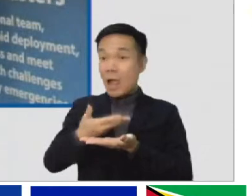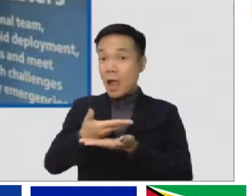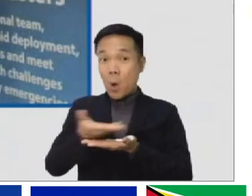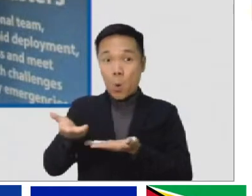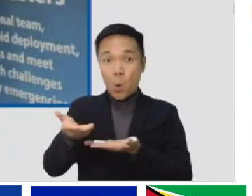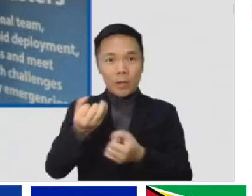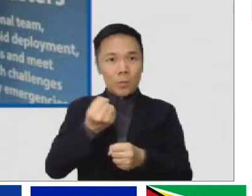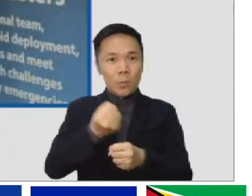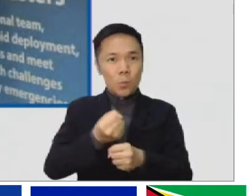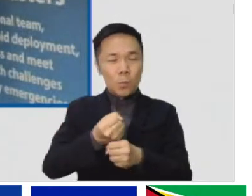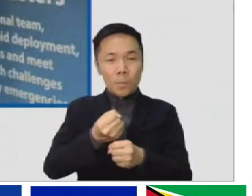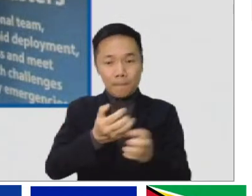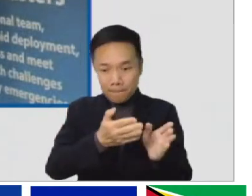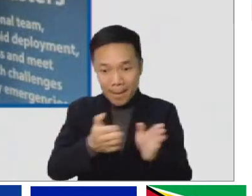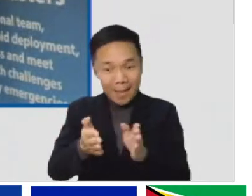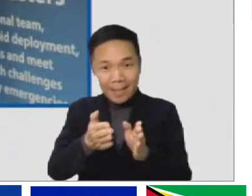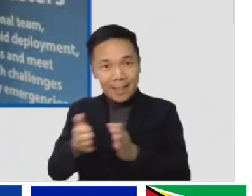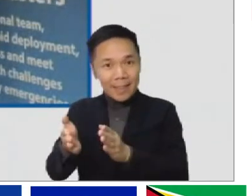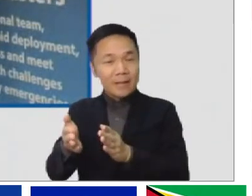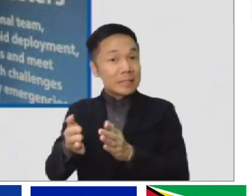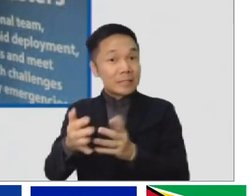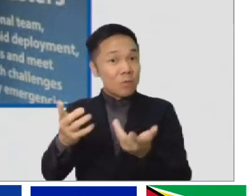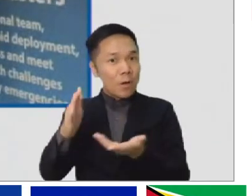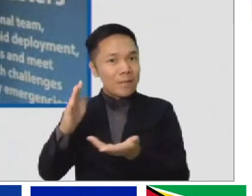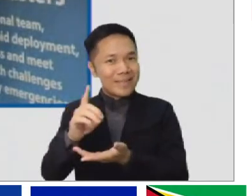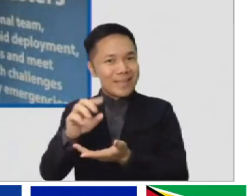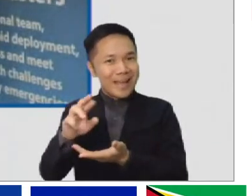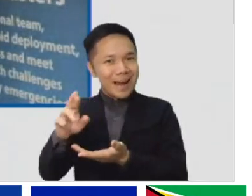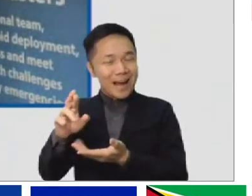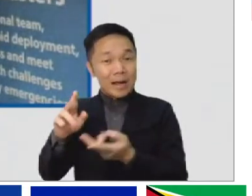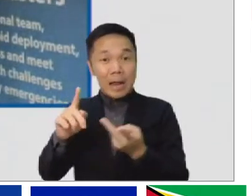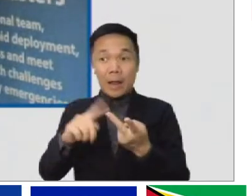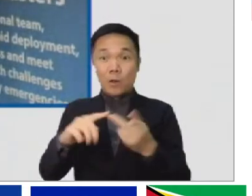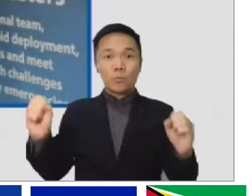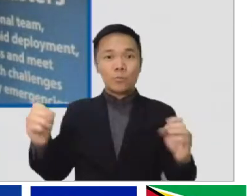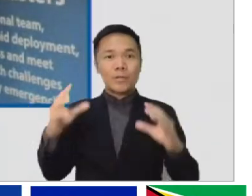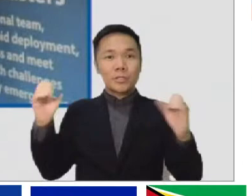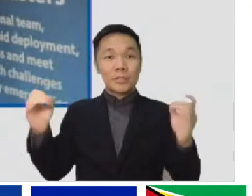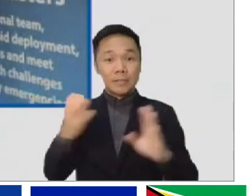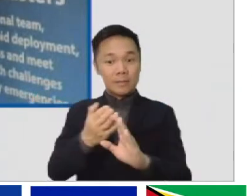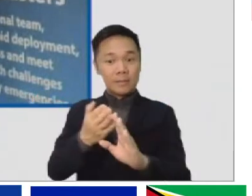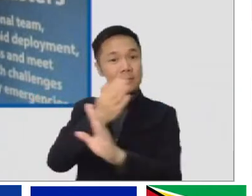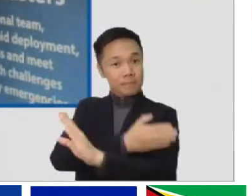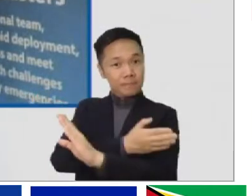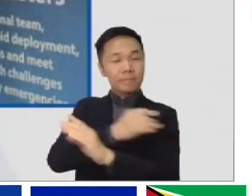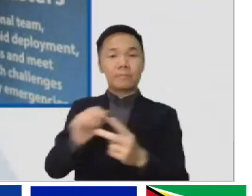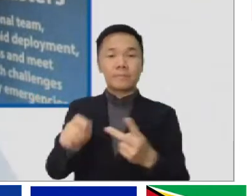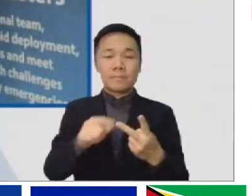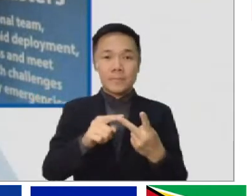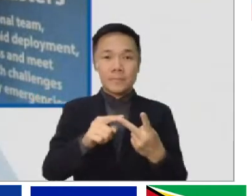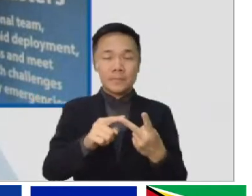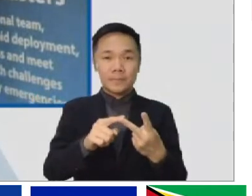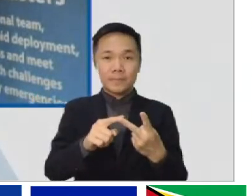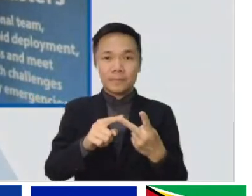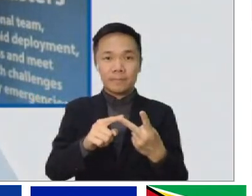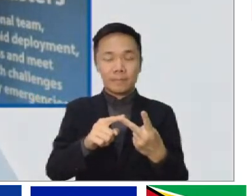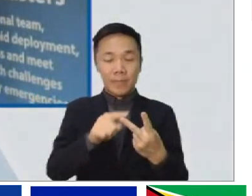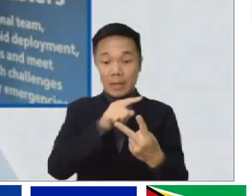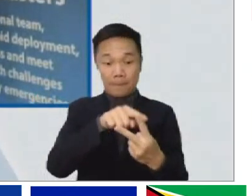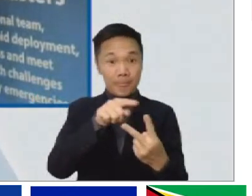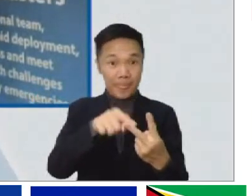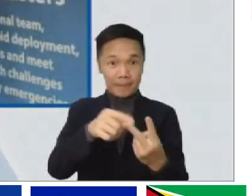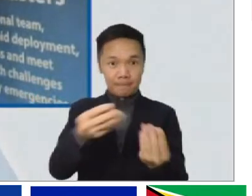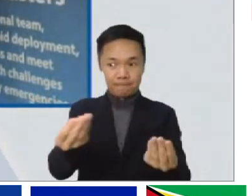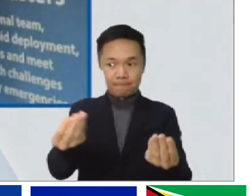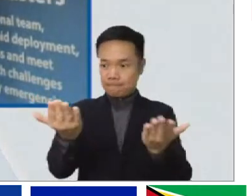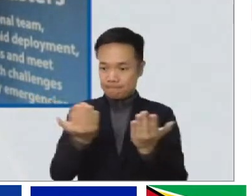reduction and emergency preparedness in the Americas. One of the areas that the ministries of health